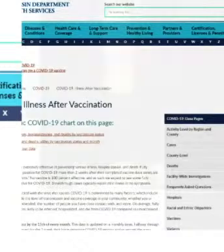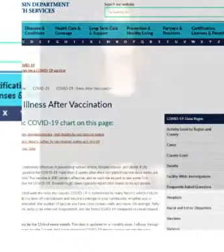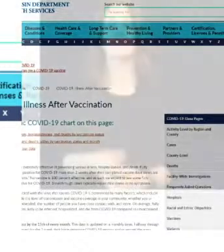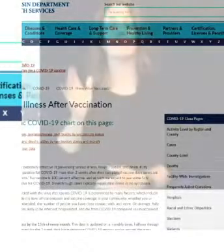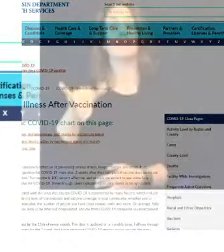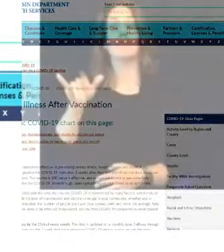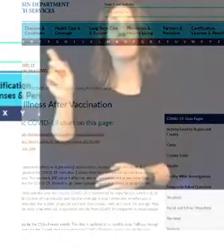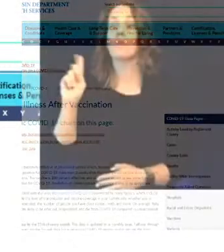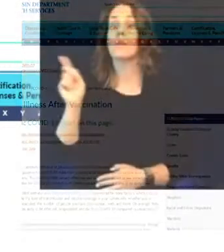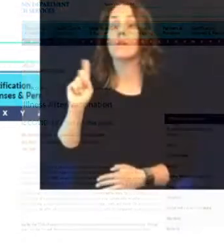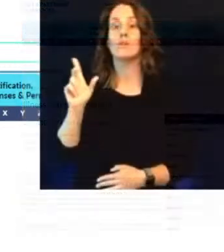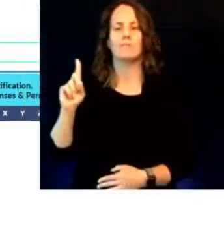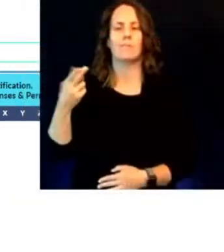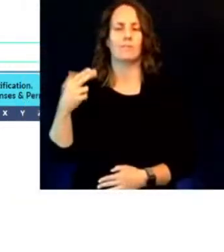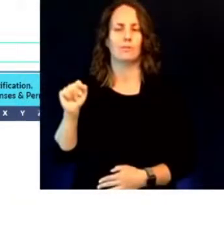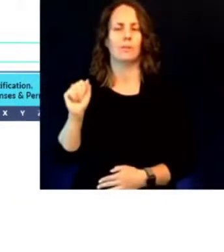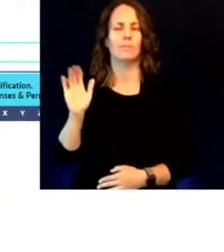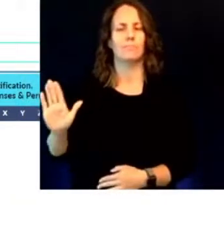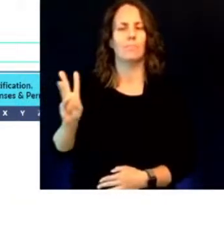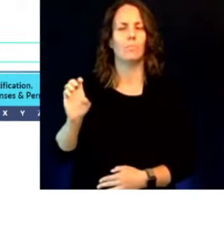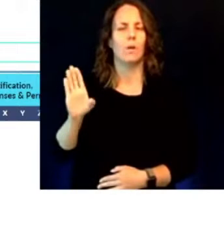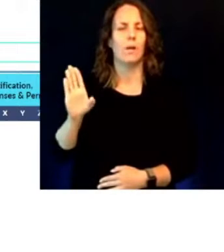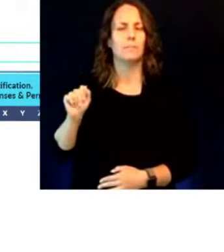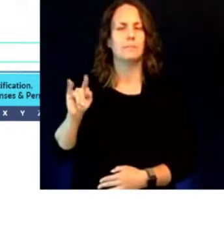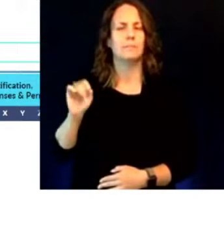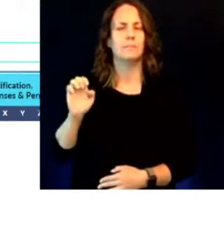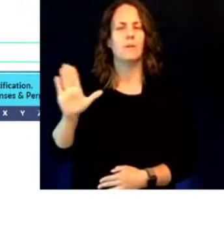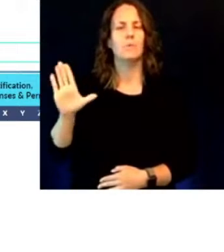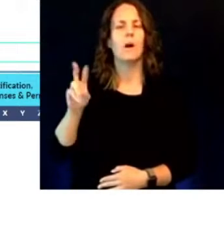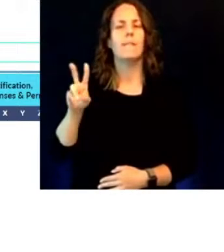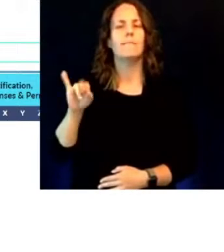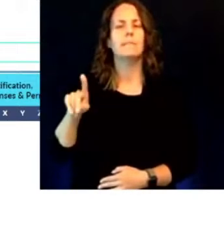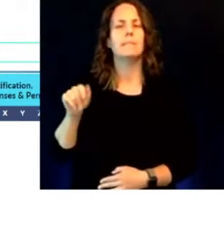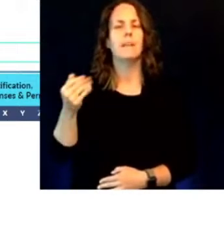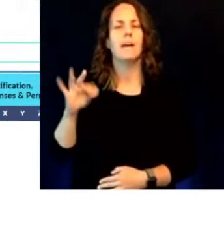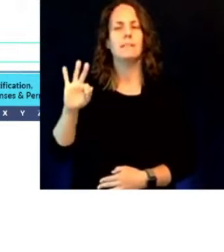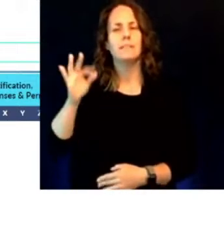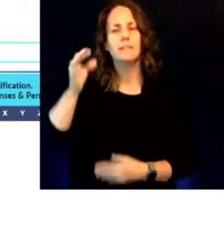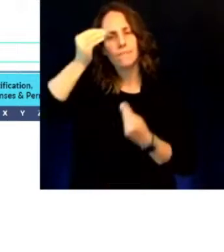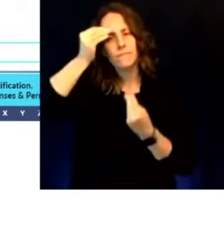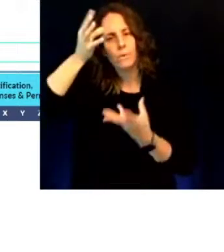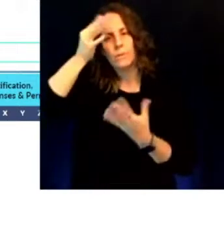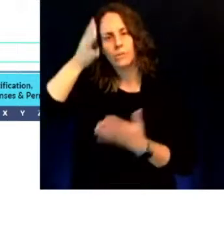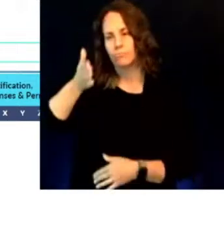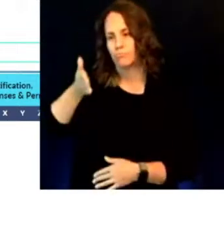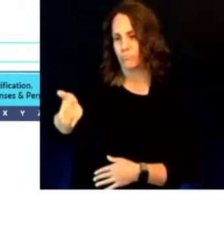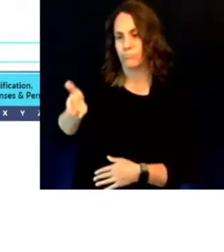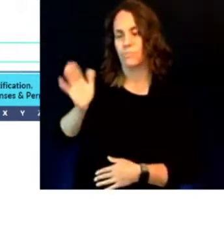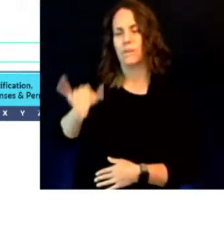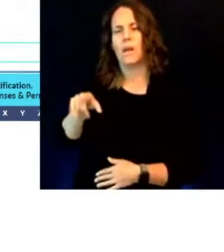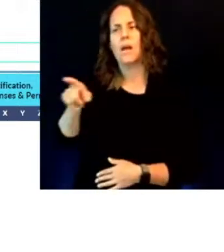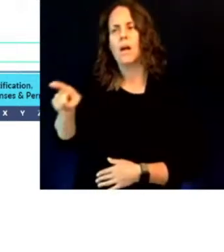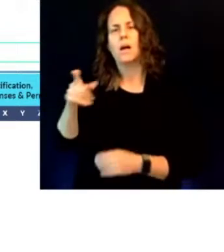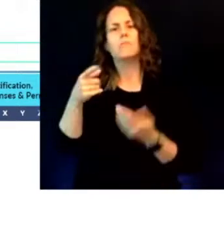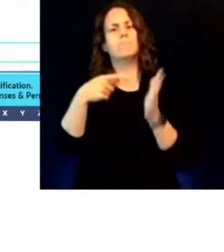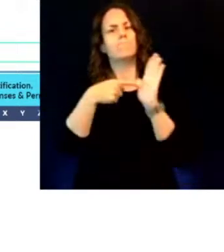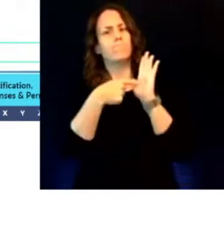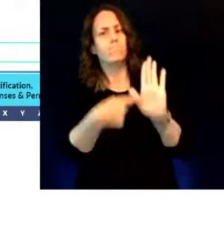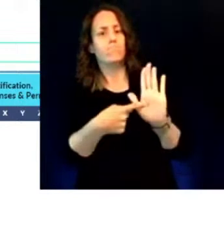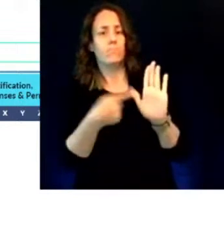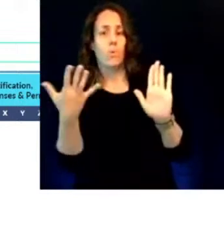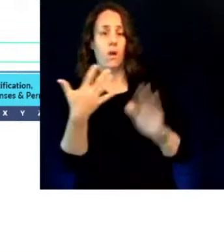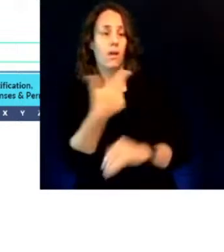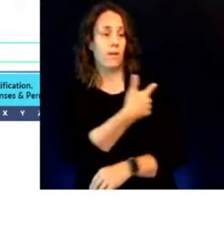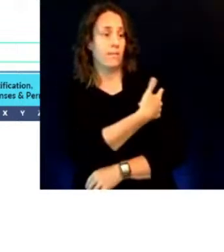today on our COVID-19 Illness After Vaccination page. And this is actually a new page added to our COVID-19